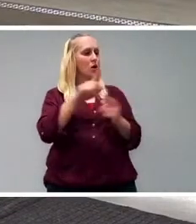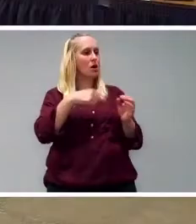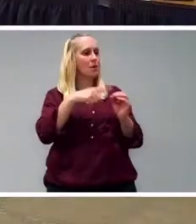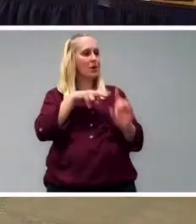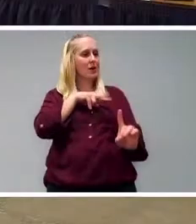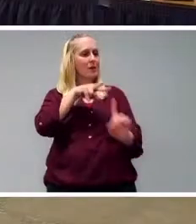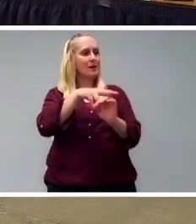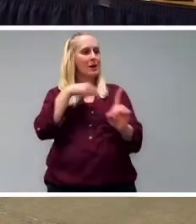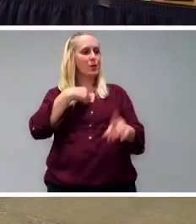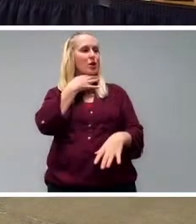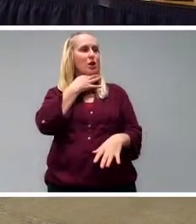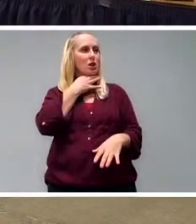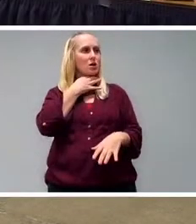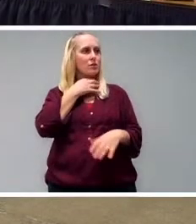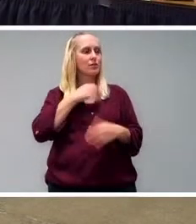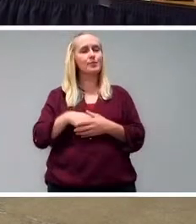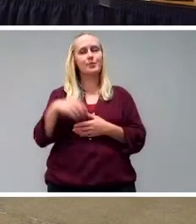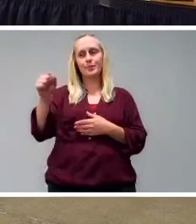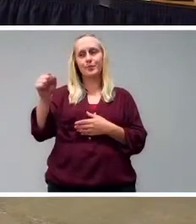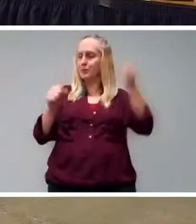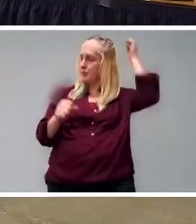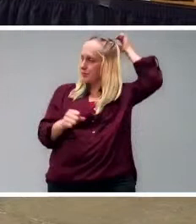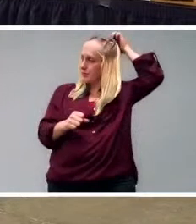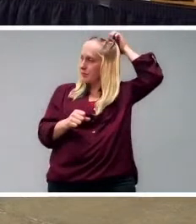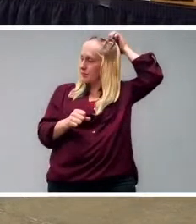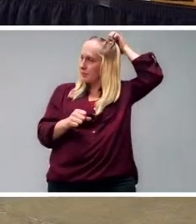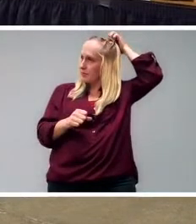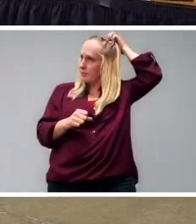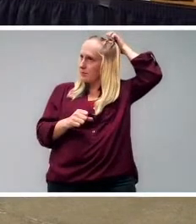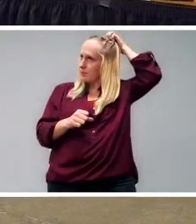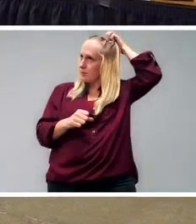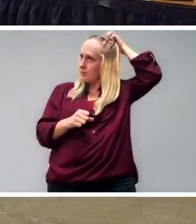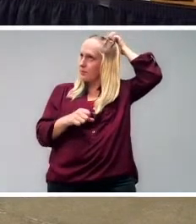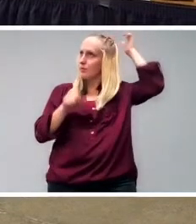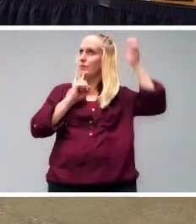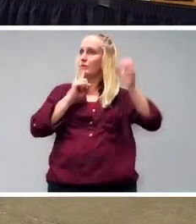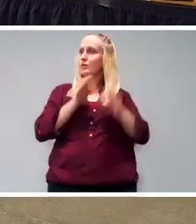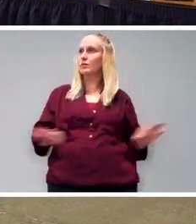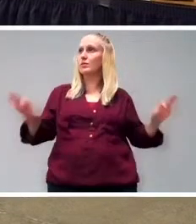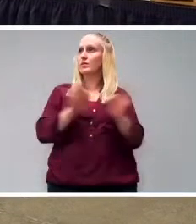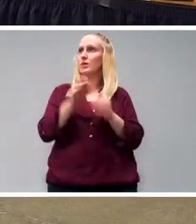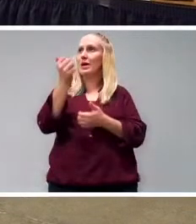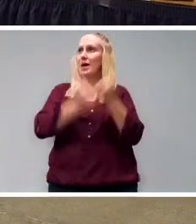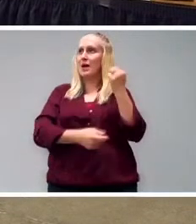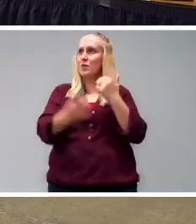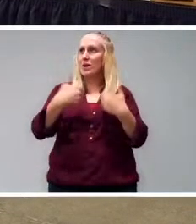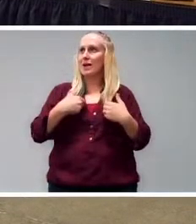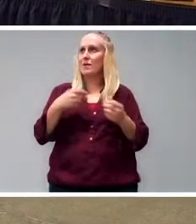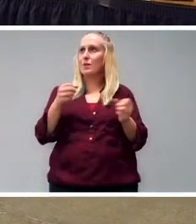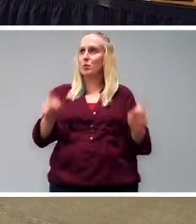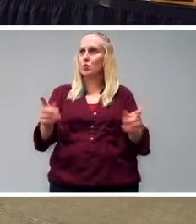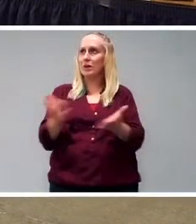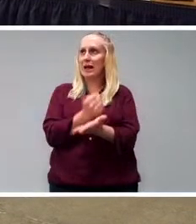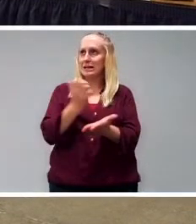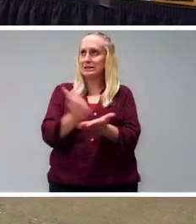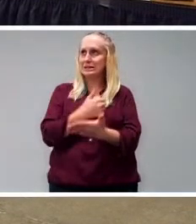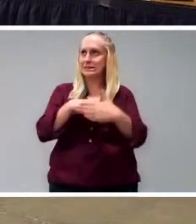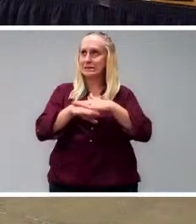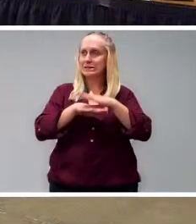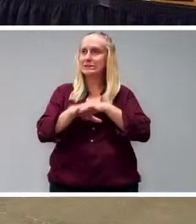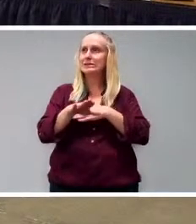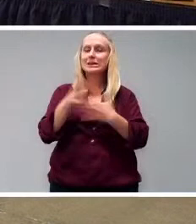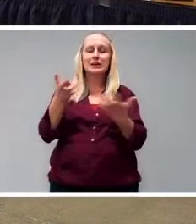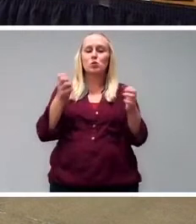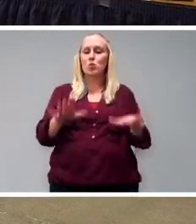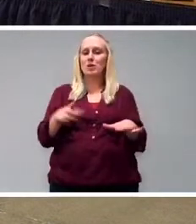about mm-hmm. that. Yeah, you bet. Well, it was really important that everyone had the opportunity to access CTEC, and we didn't want to uninvite people